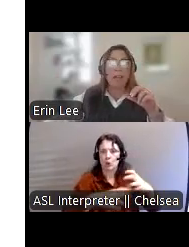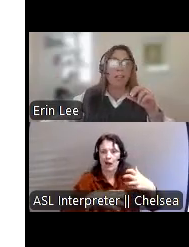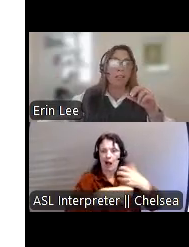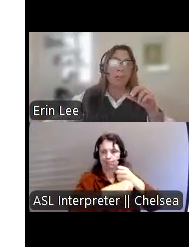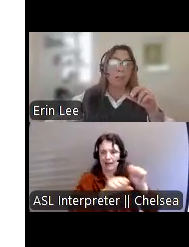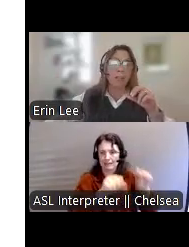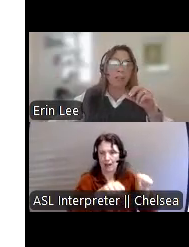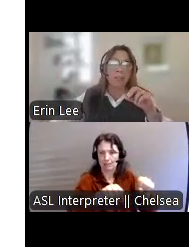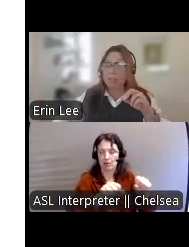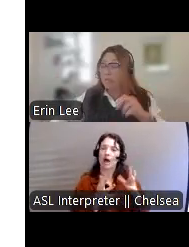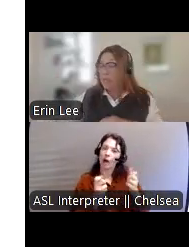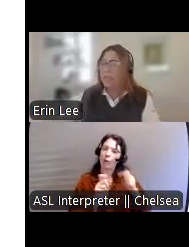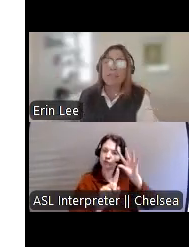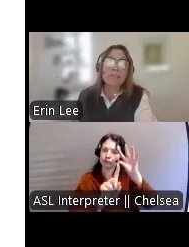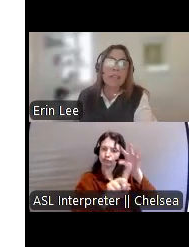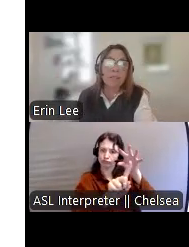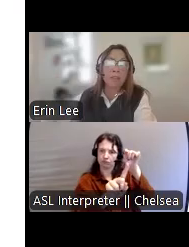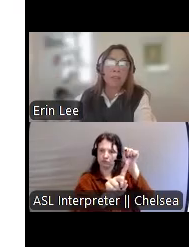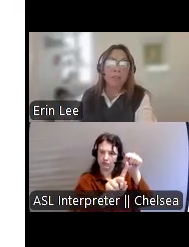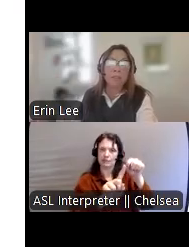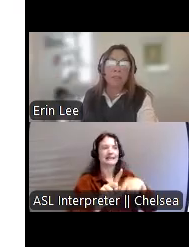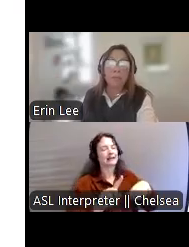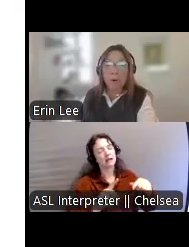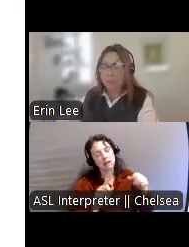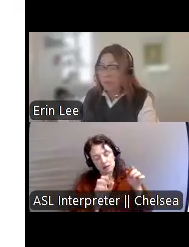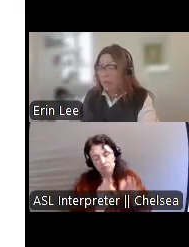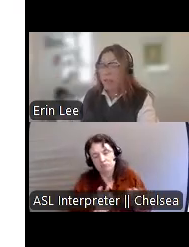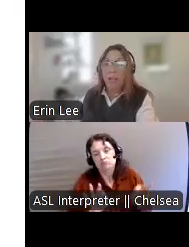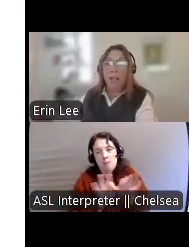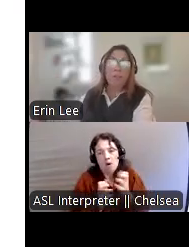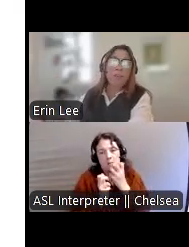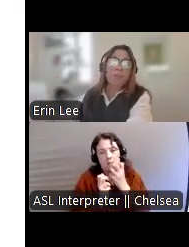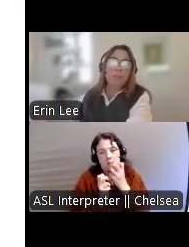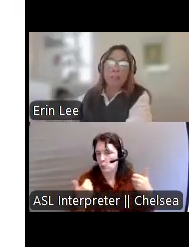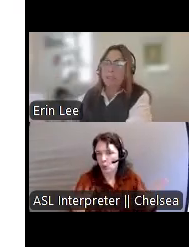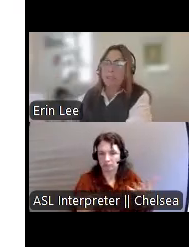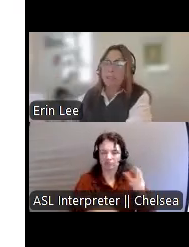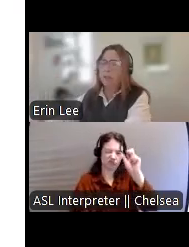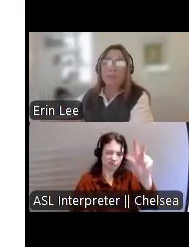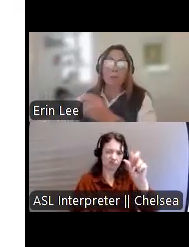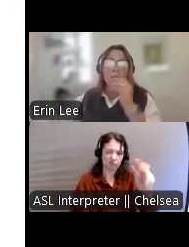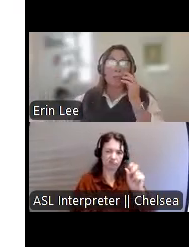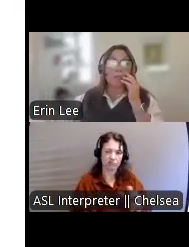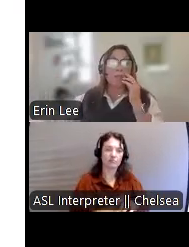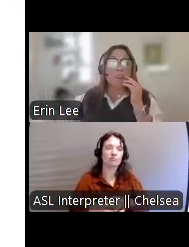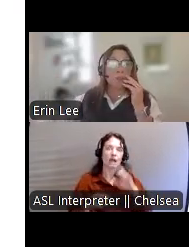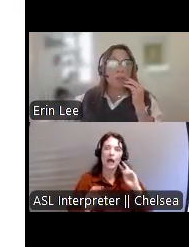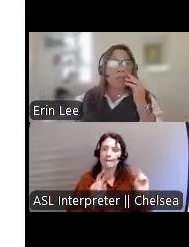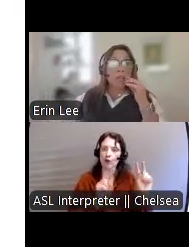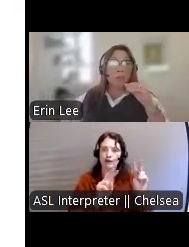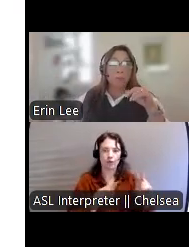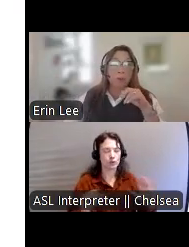of highlighting what I think is definitely the most important for you to consider. And I look forward to the